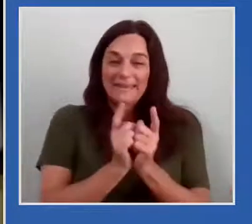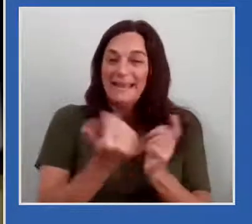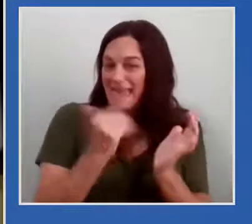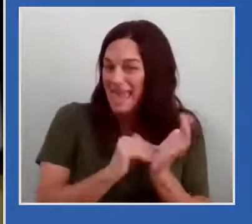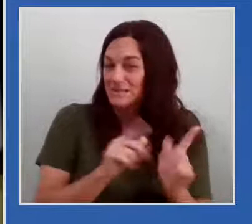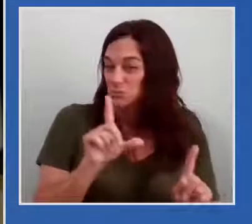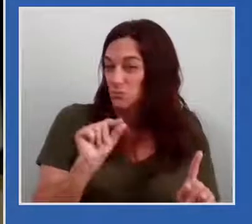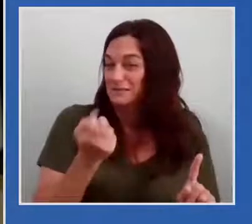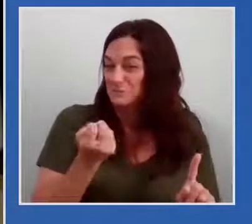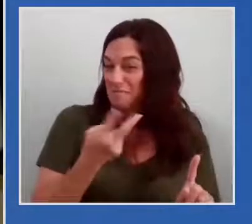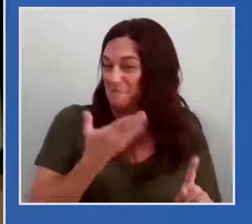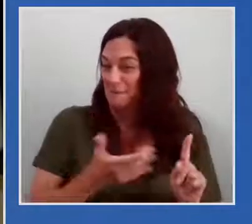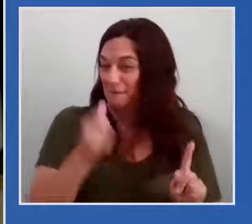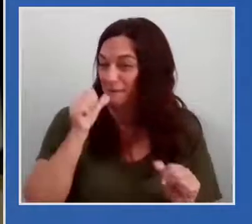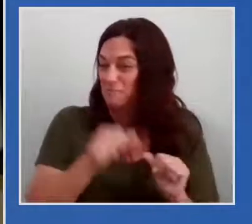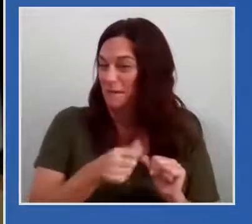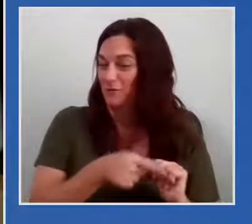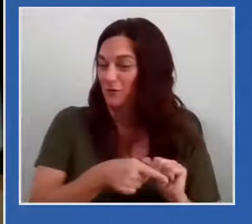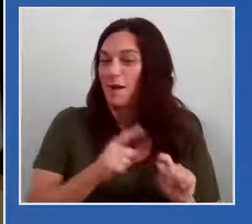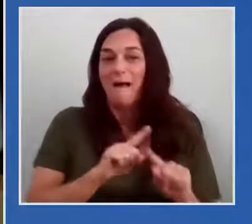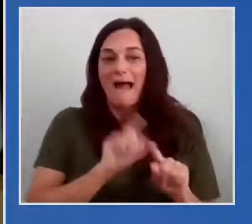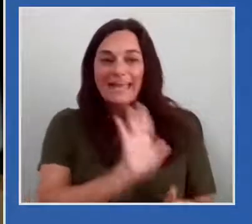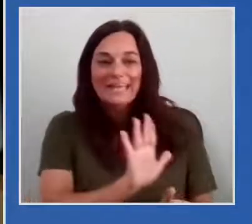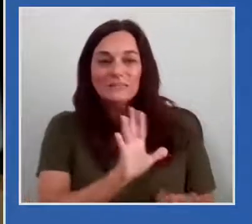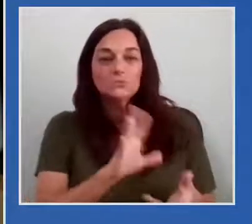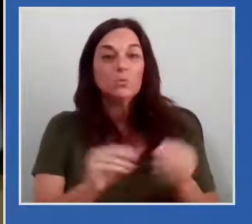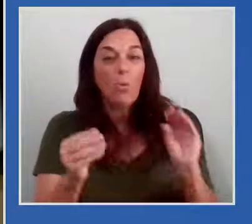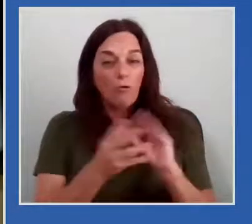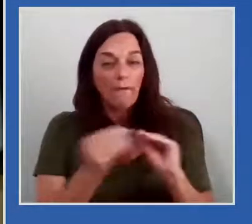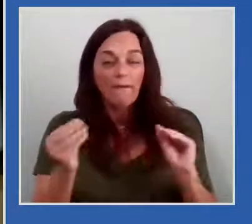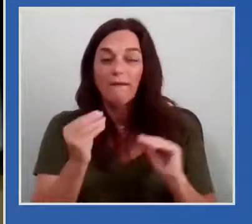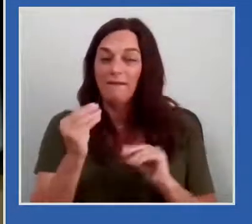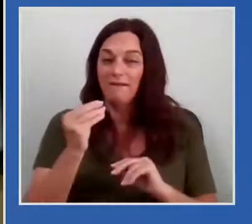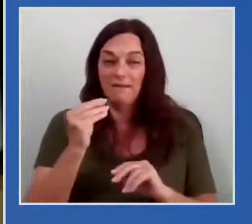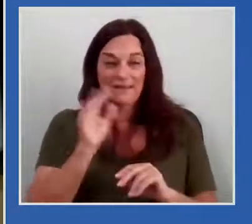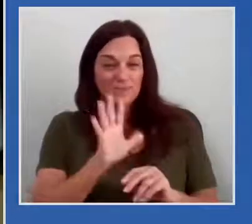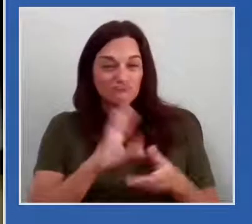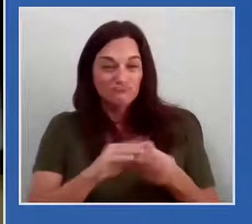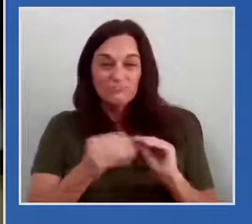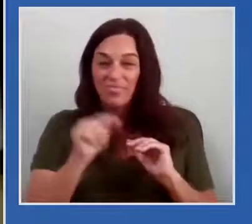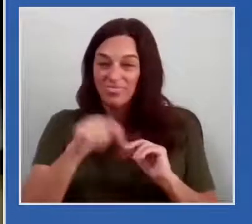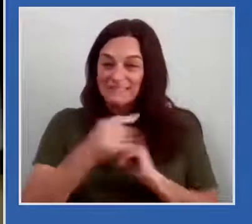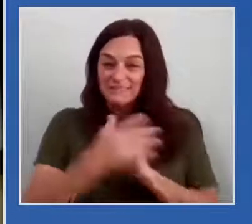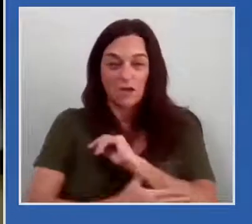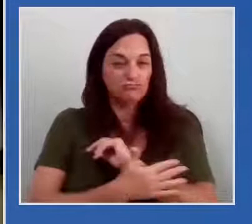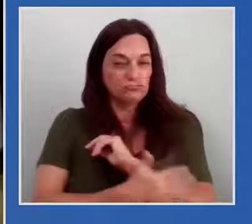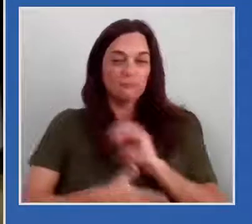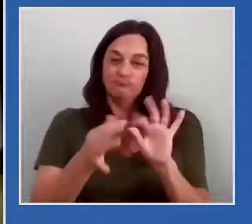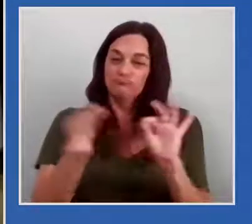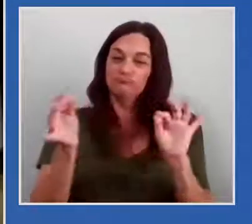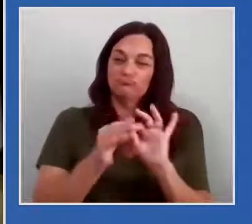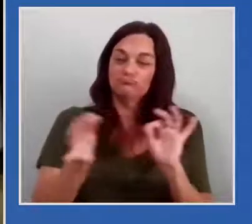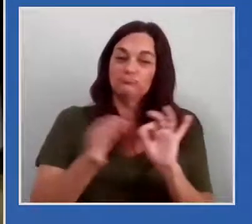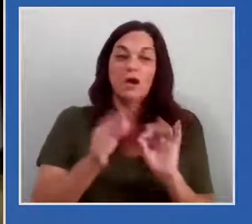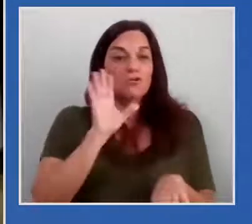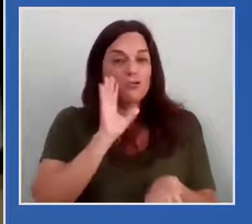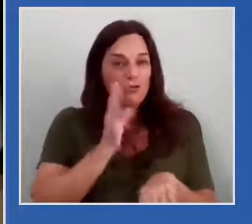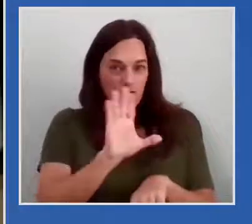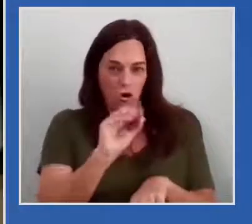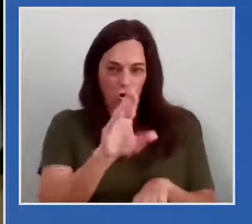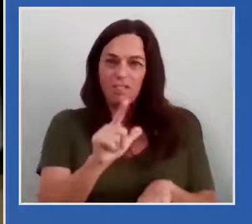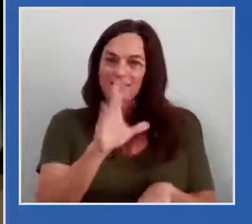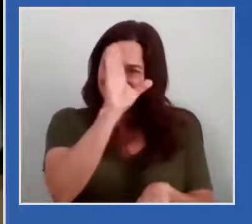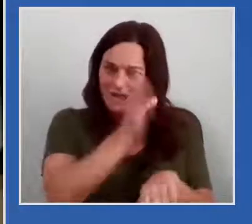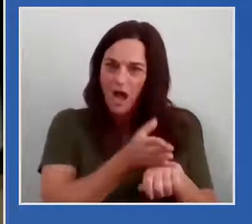but his story is what this community and this country is all about. Carl is a son of an immigrant. Carl served our